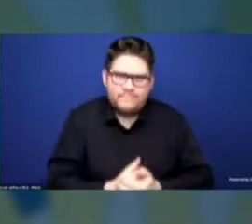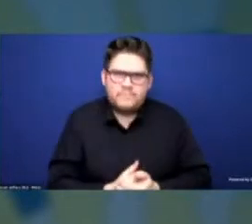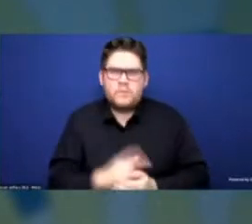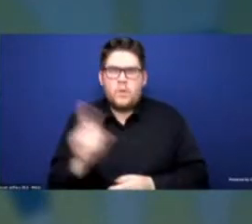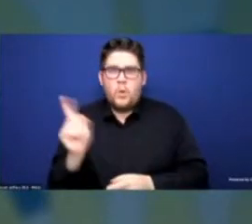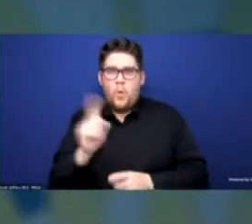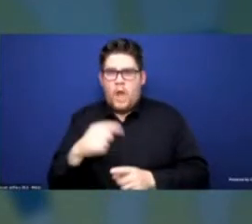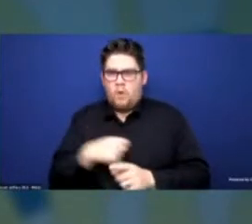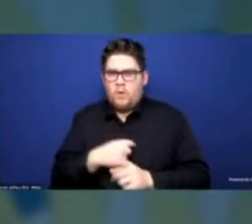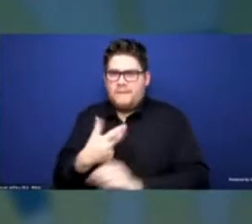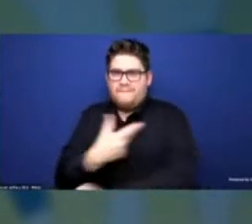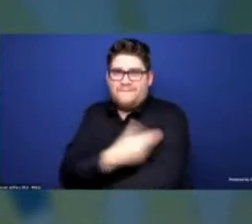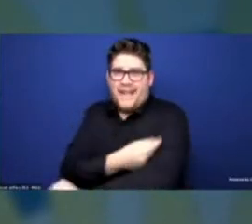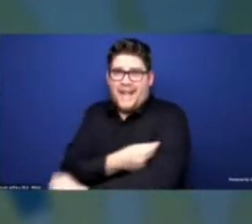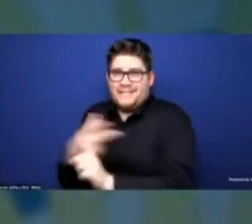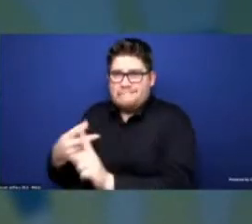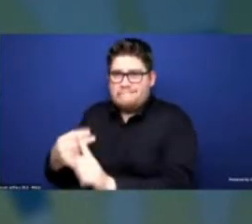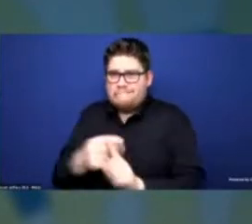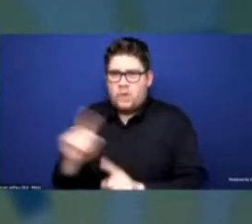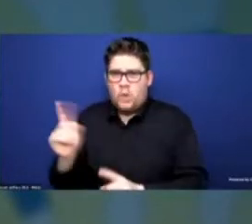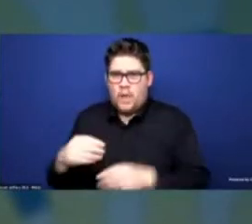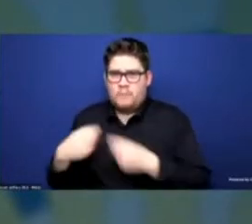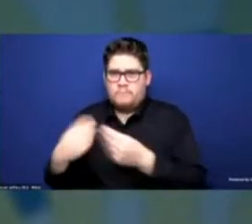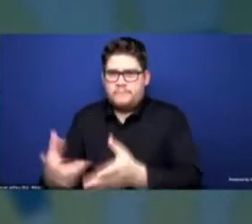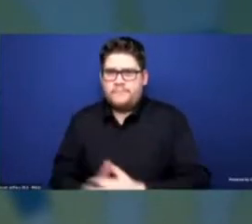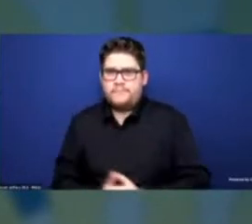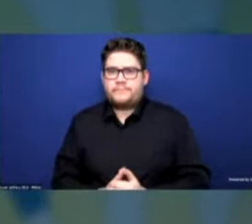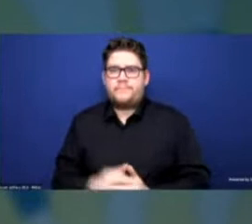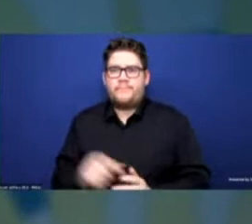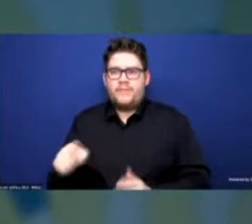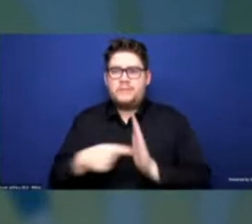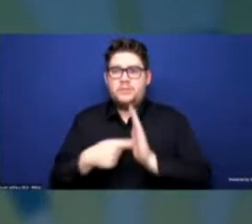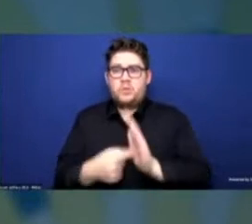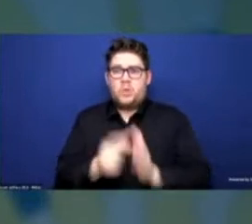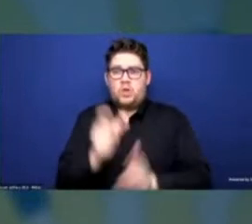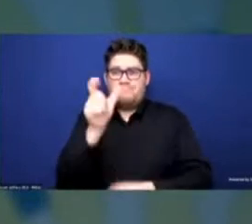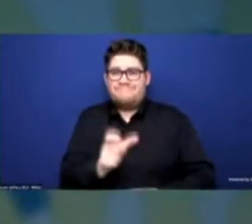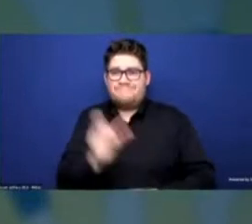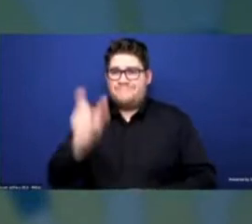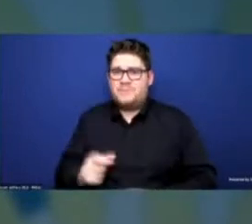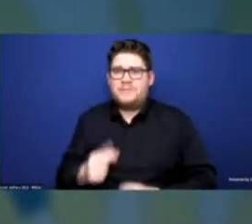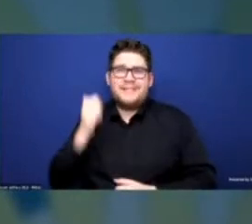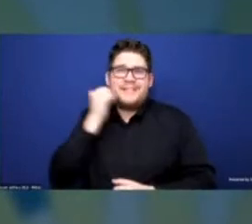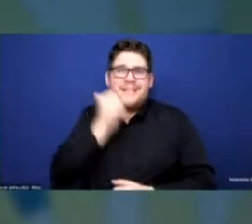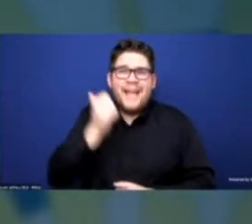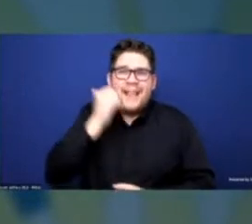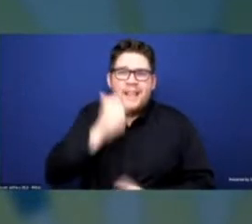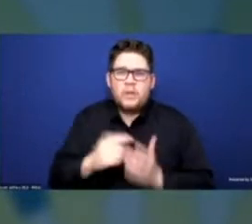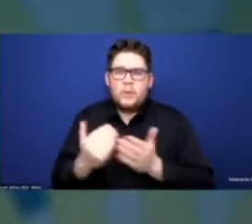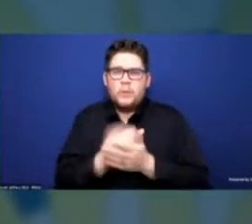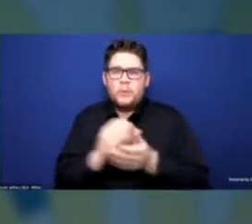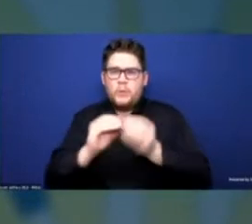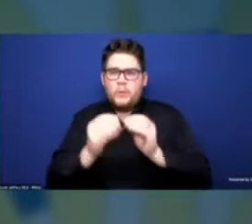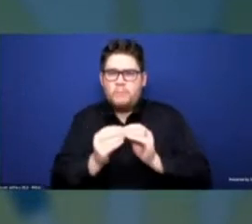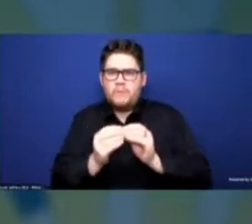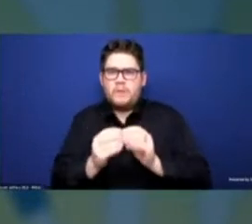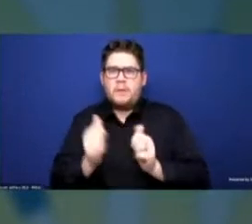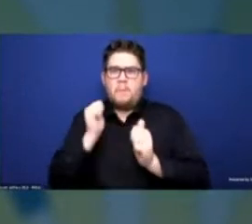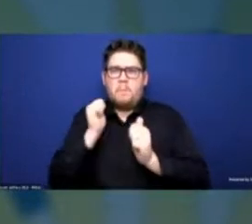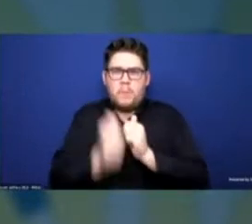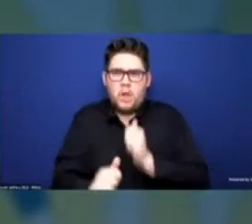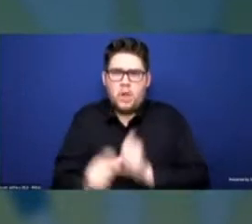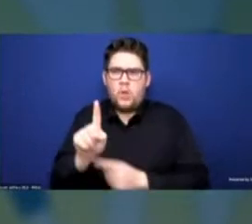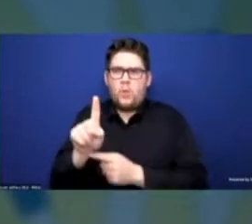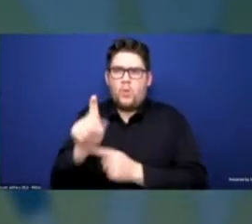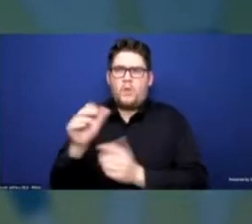the average daily rate of new cases per 100,000 population. So this is a rate of where we're seeing the most transmission